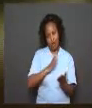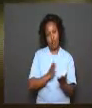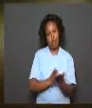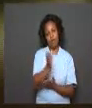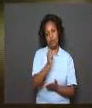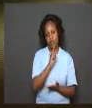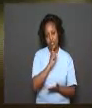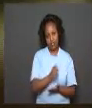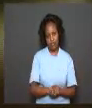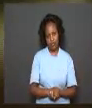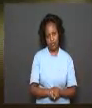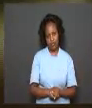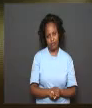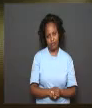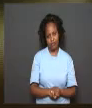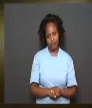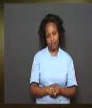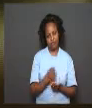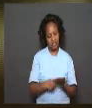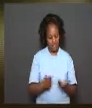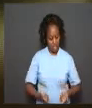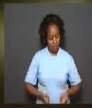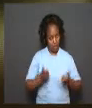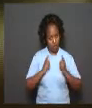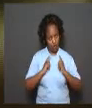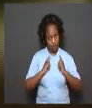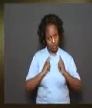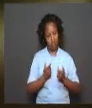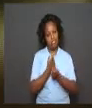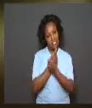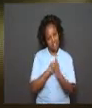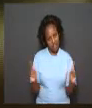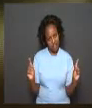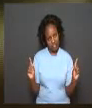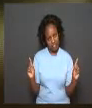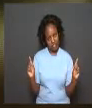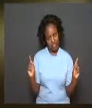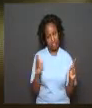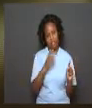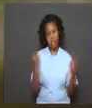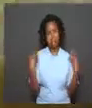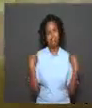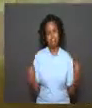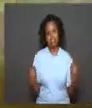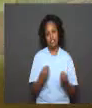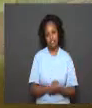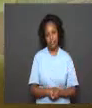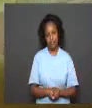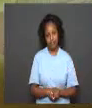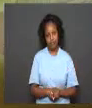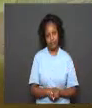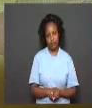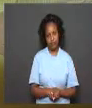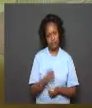Among these are the right to life, liberty, and security.